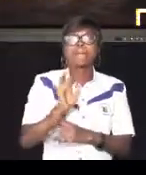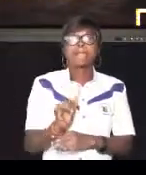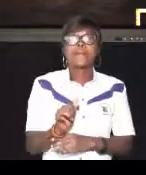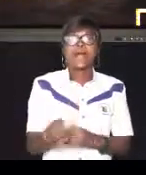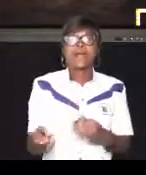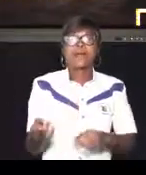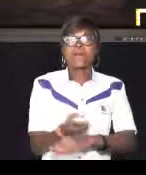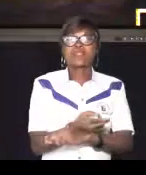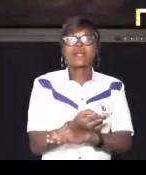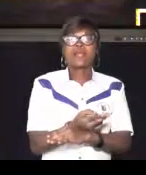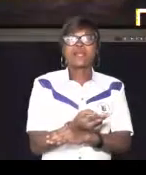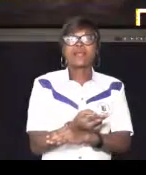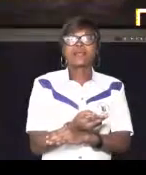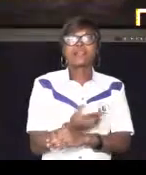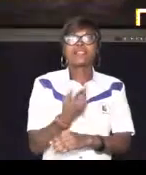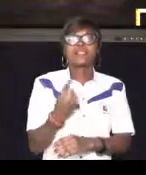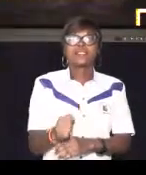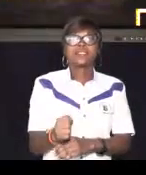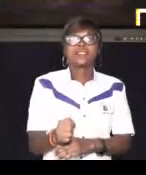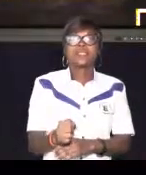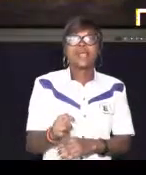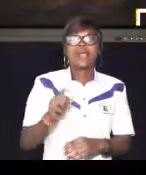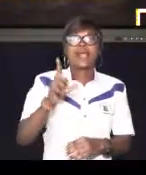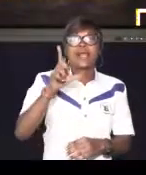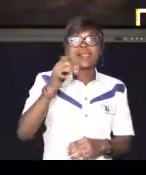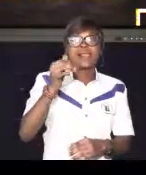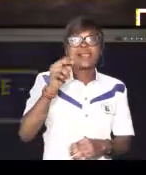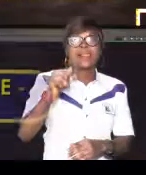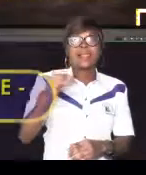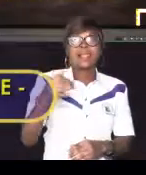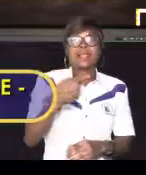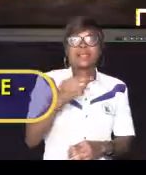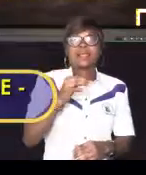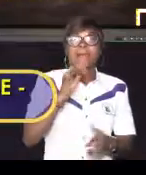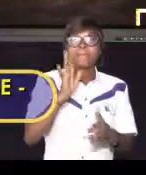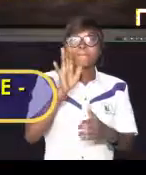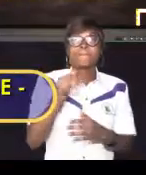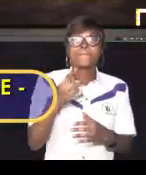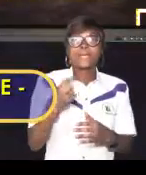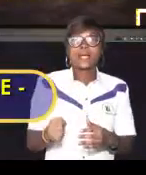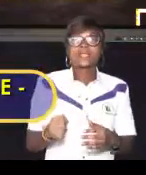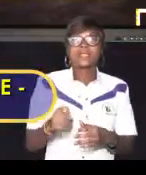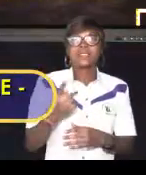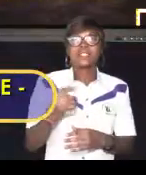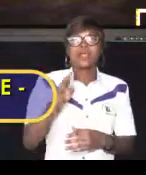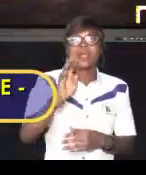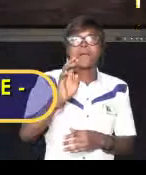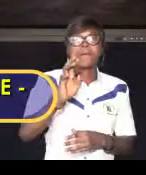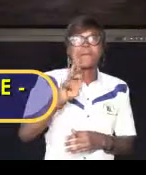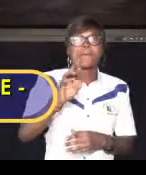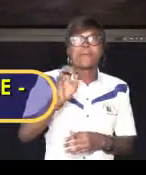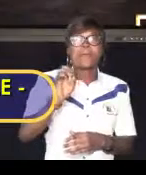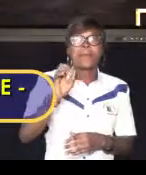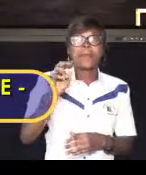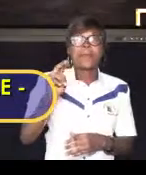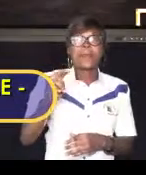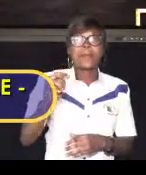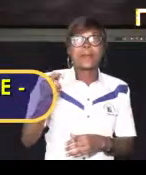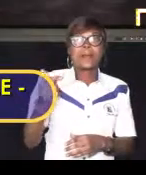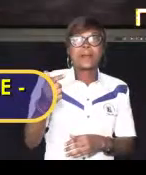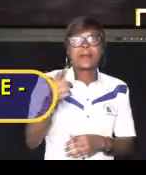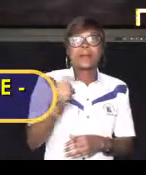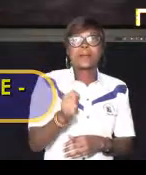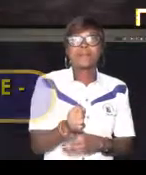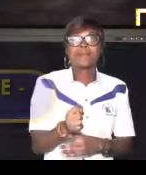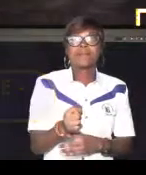the breadth by the length for rectangles and squares only.